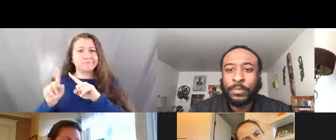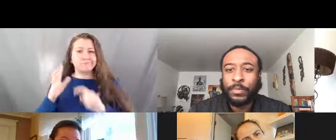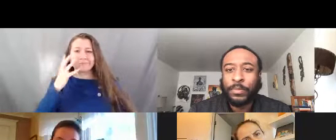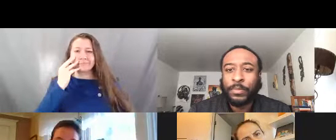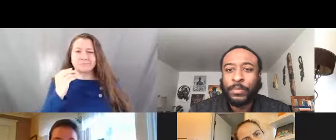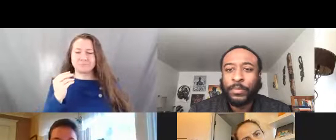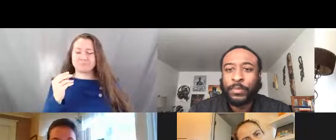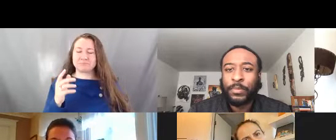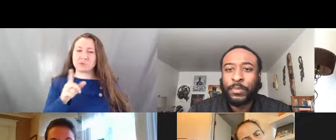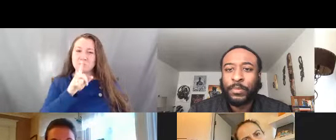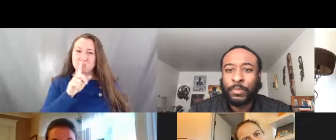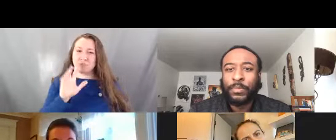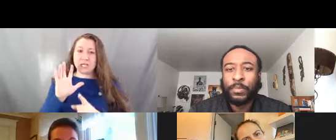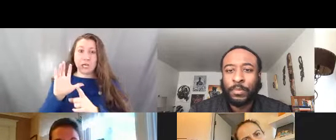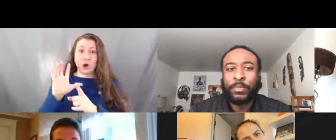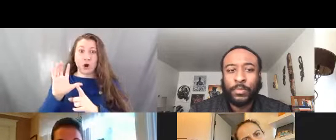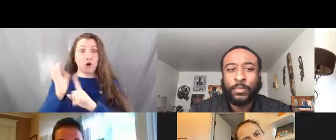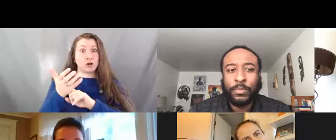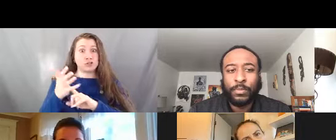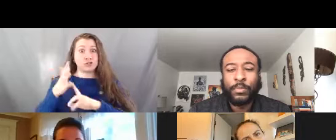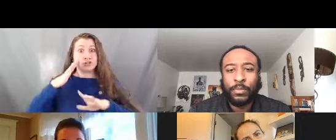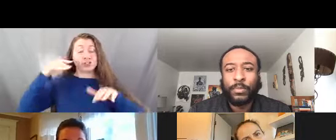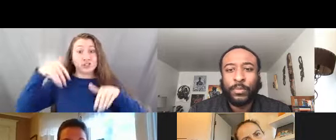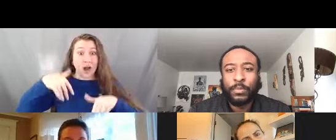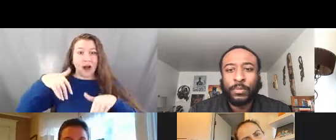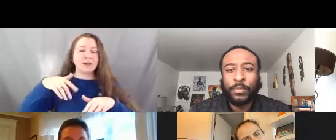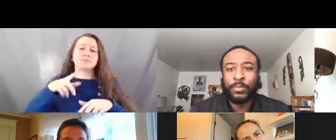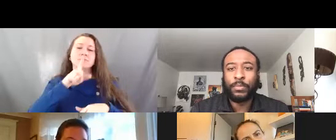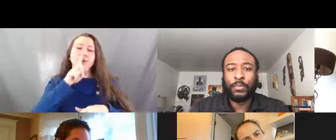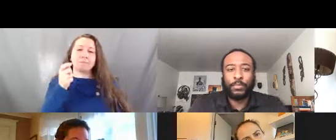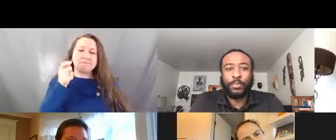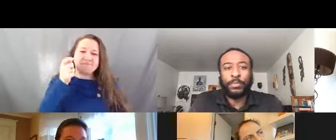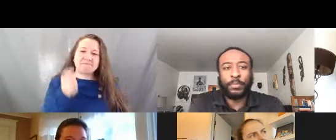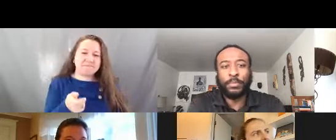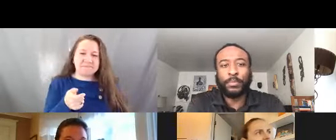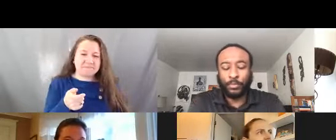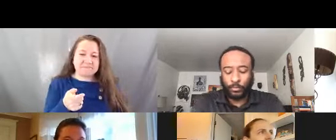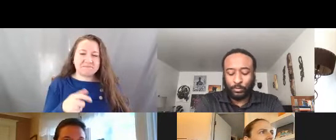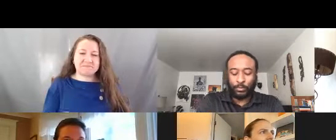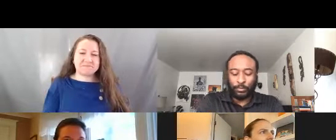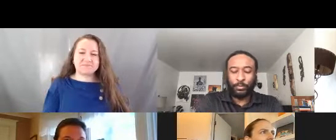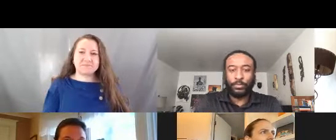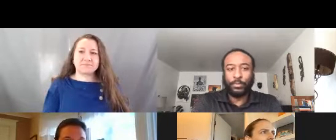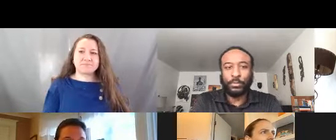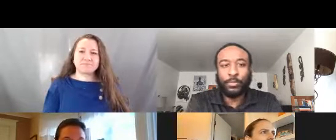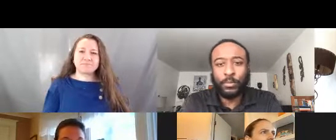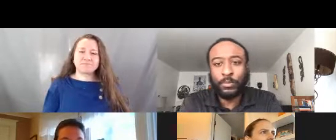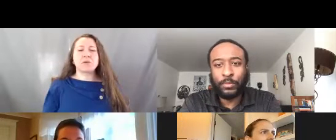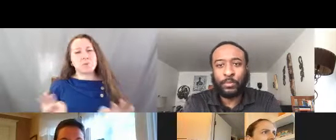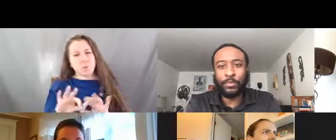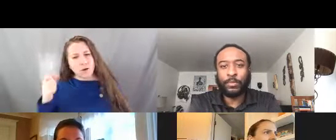the culture shock has been very little. But I think understanding people